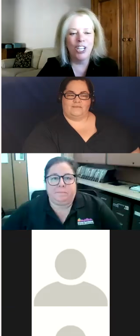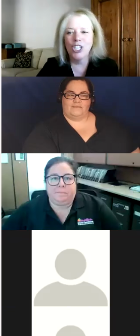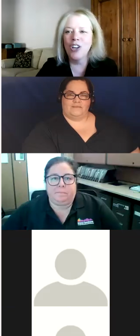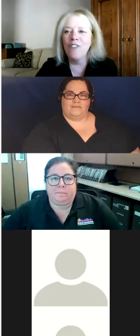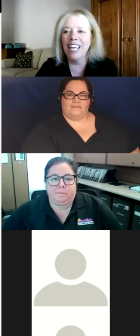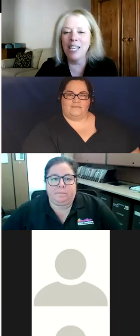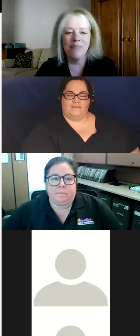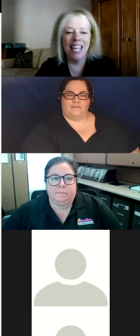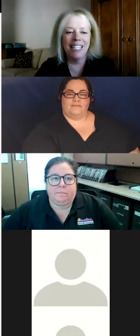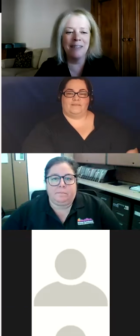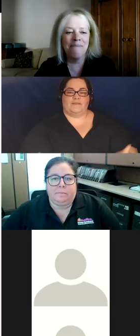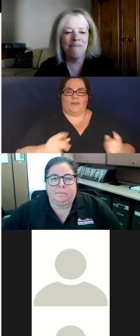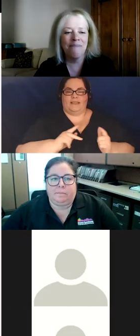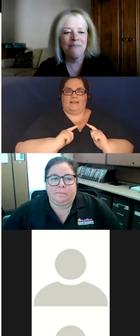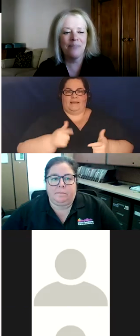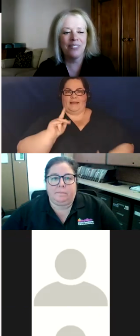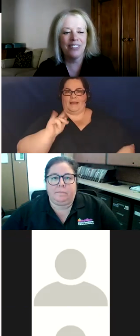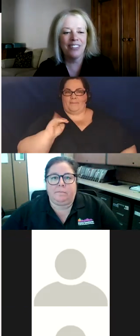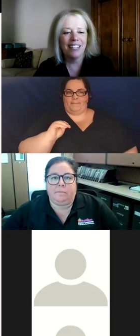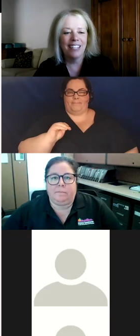I'm going to turn it over to Kim. Thanks, Kim.